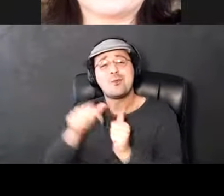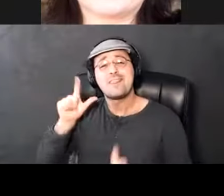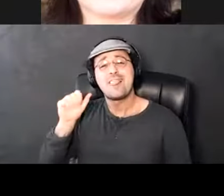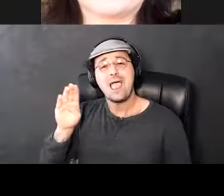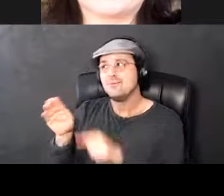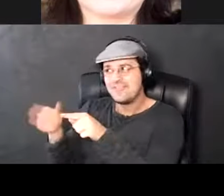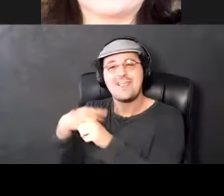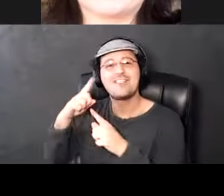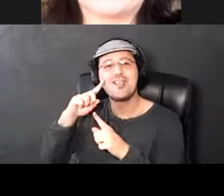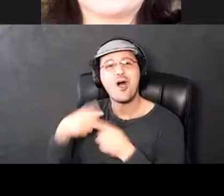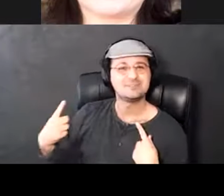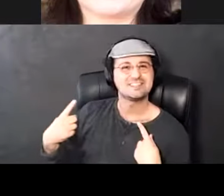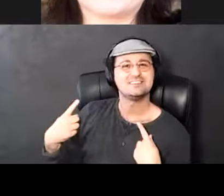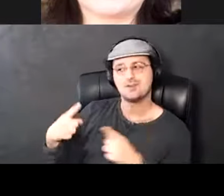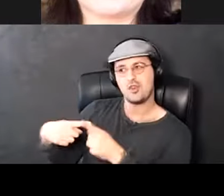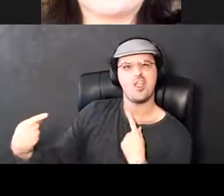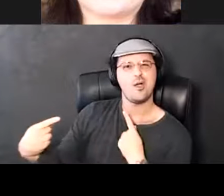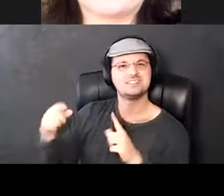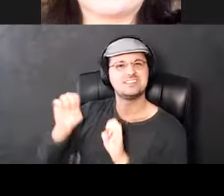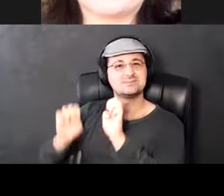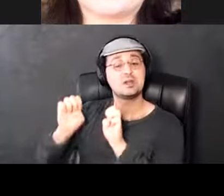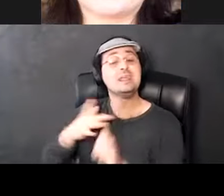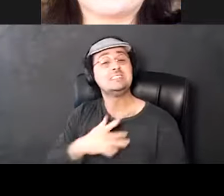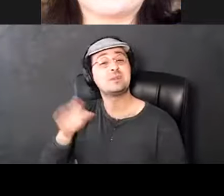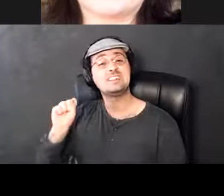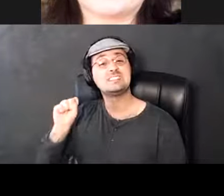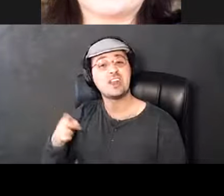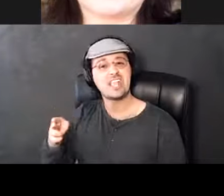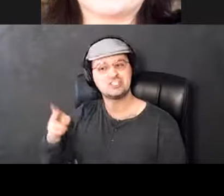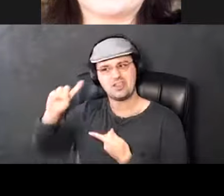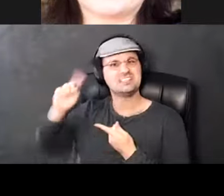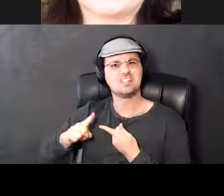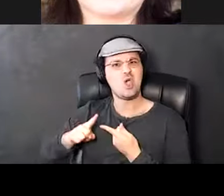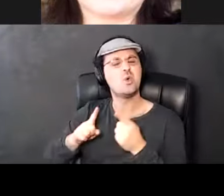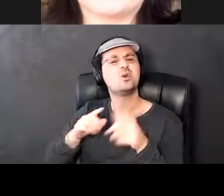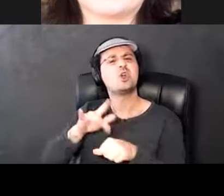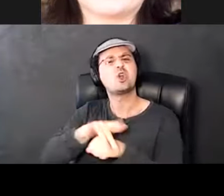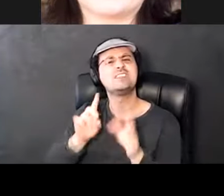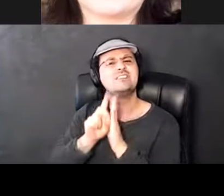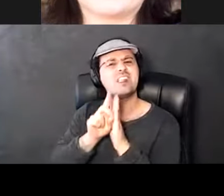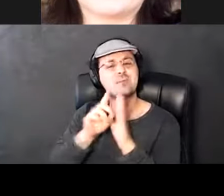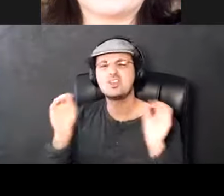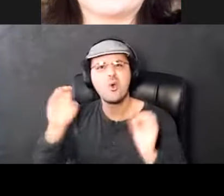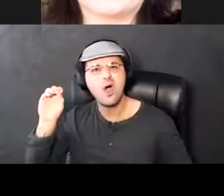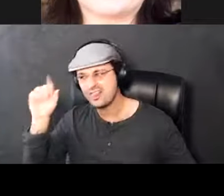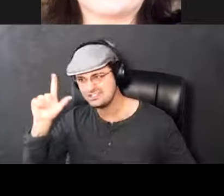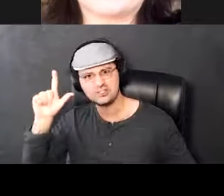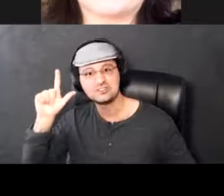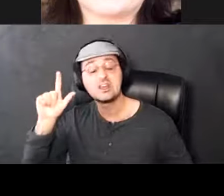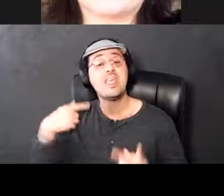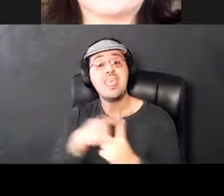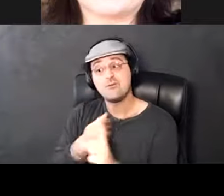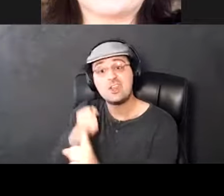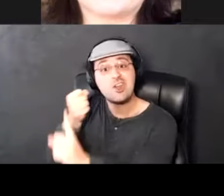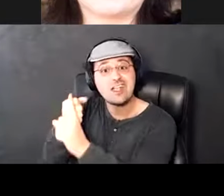Normally sonic hedgehog signaling is low earlier in the brain and you get no oligodendrocytes. But if we knock out this negative regulator called